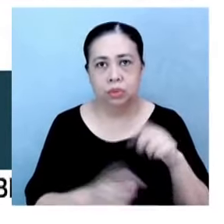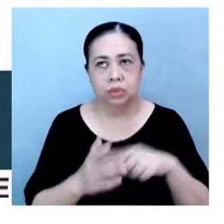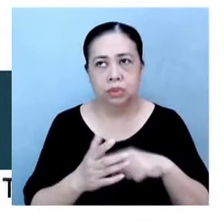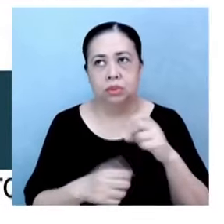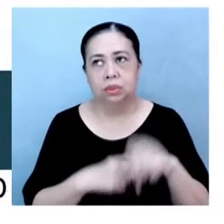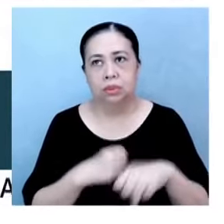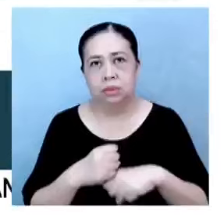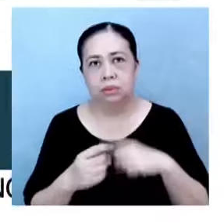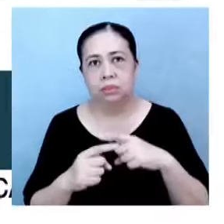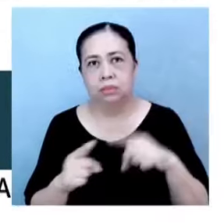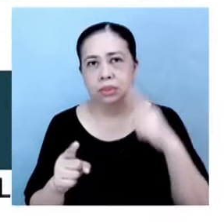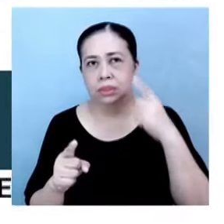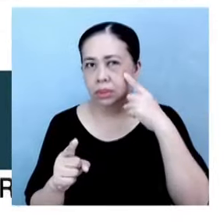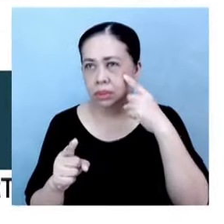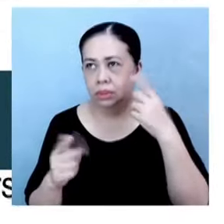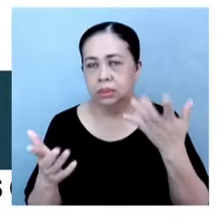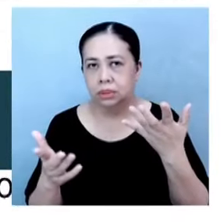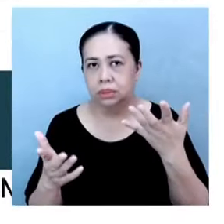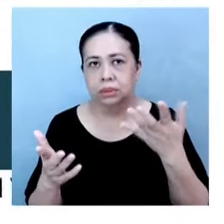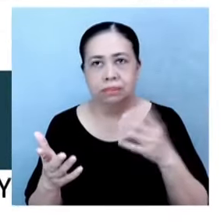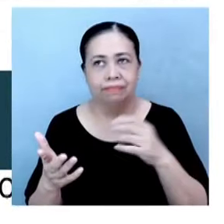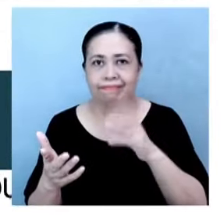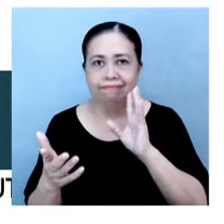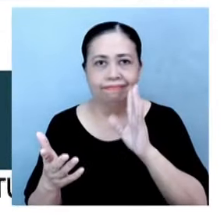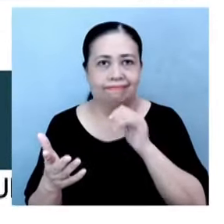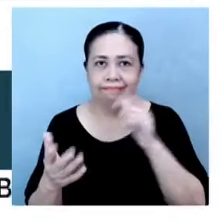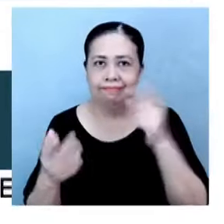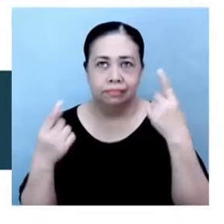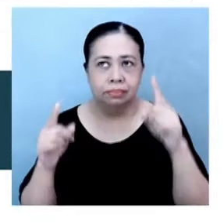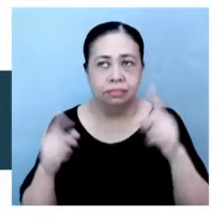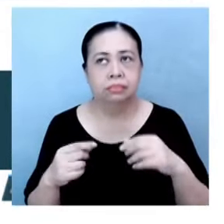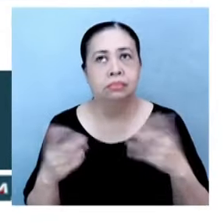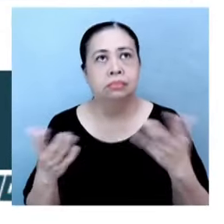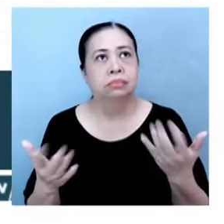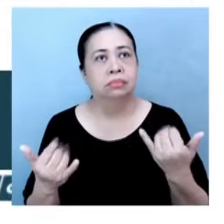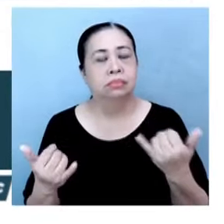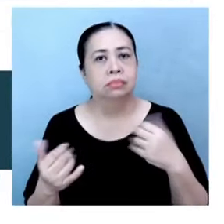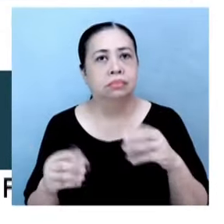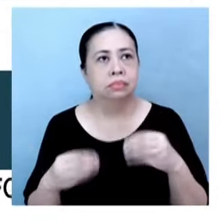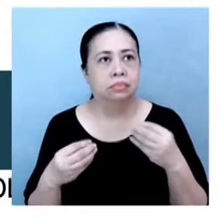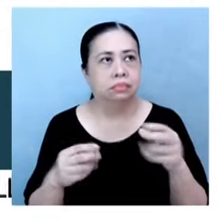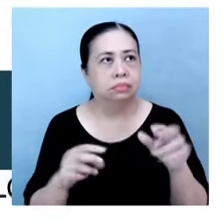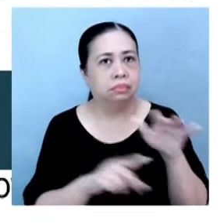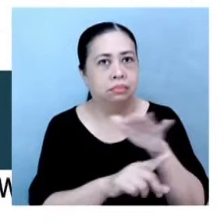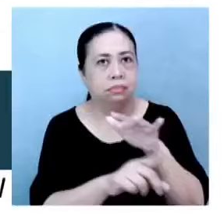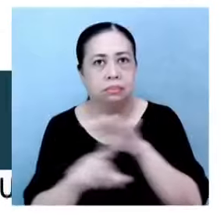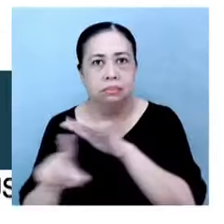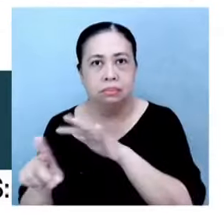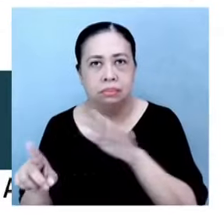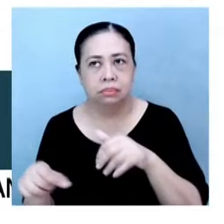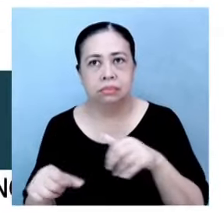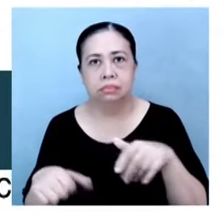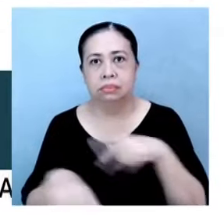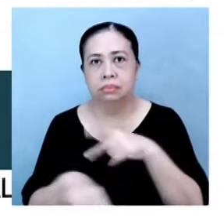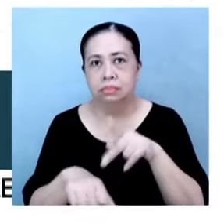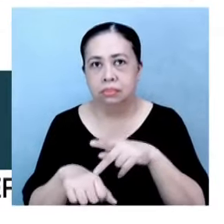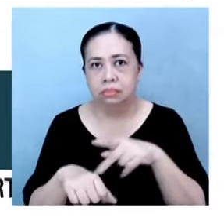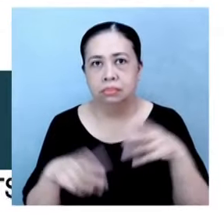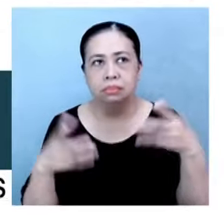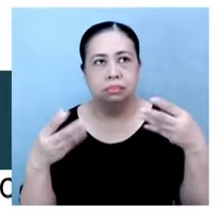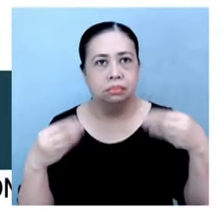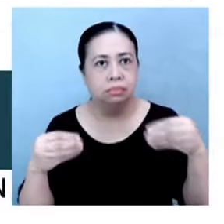think that's not going to happen. We right now, given what's happening in the domestic market,